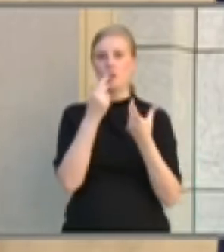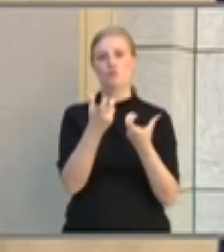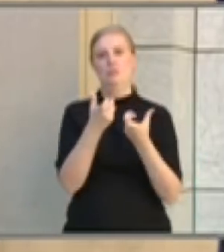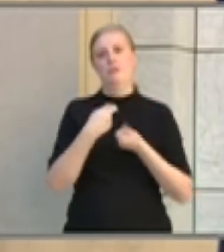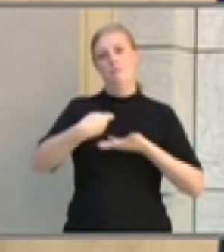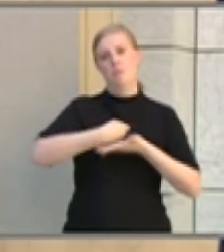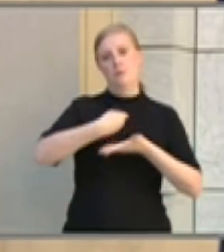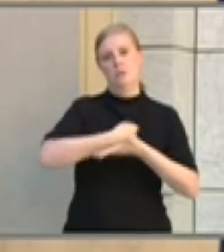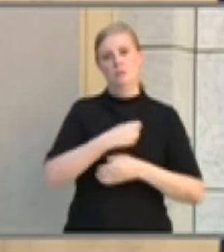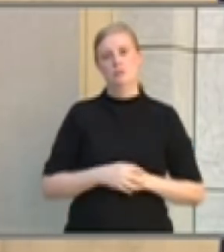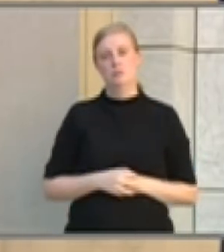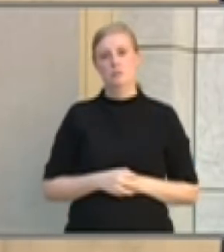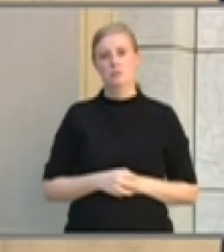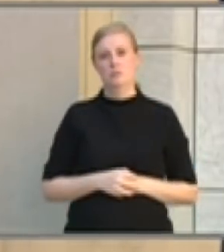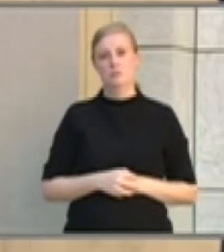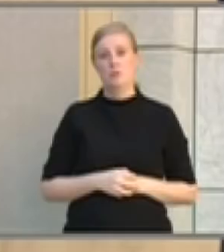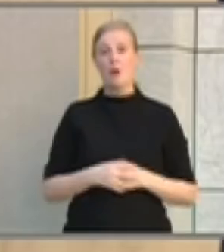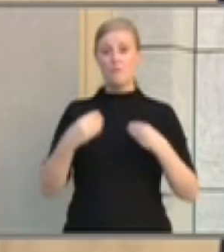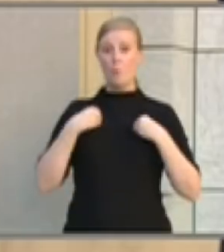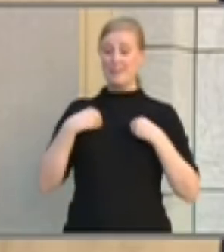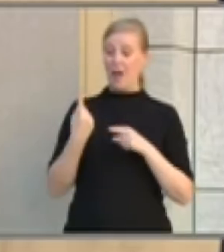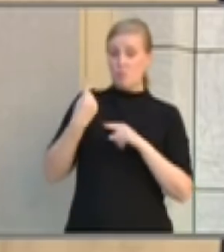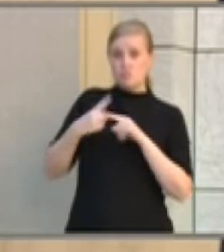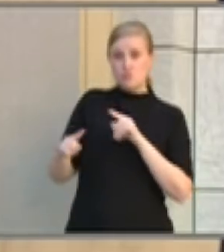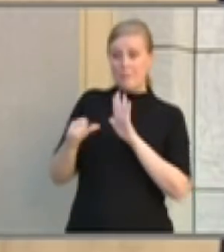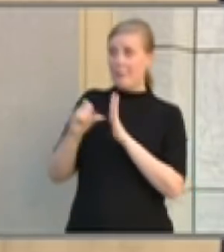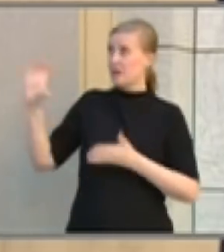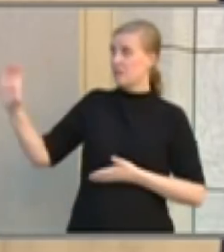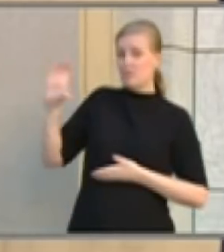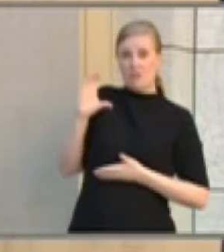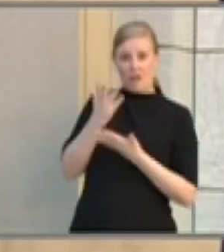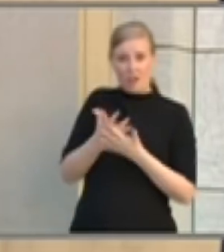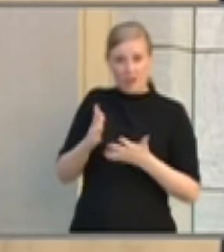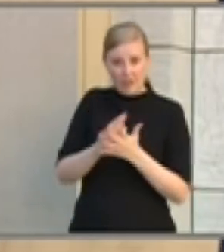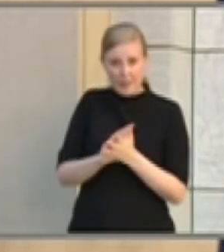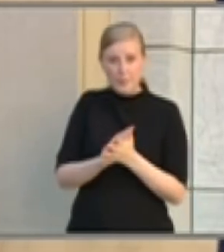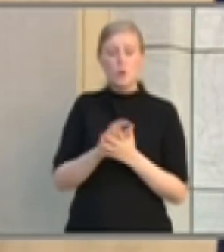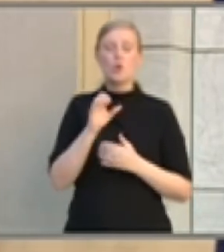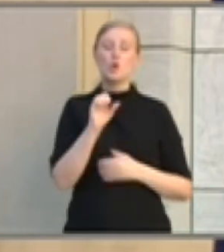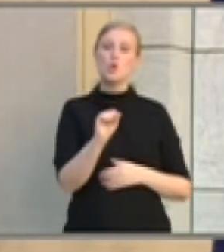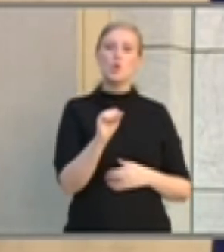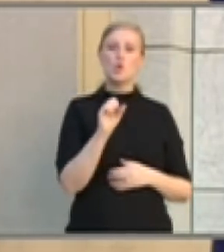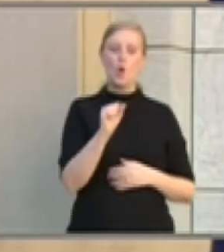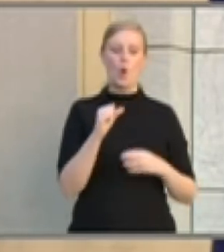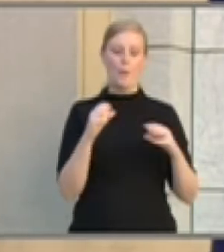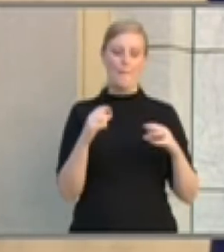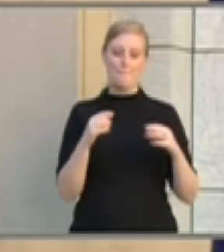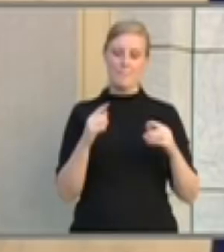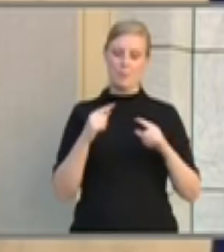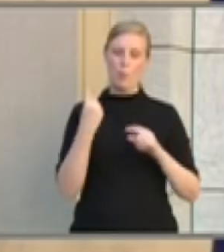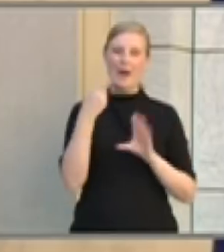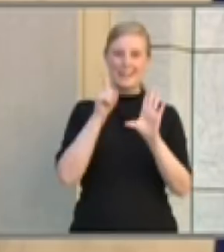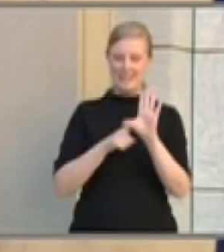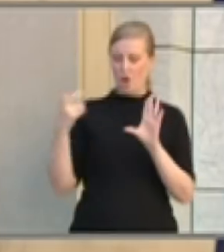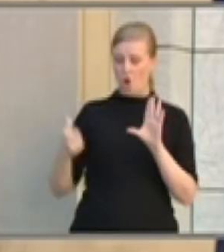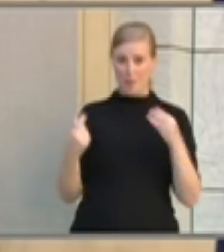fallen by 30% or more, or in the case of a business with an annual turnover of more than $1 billion,